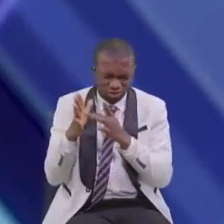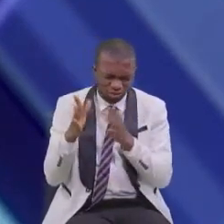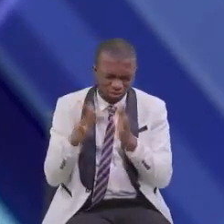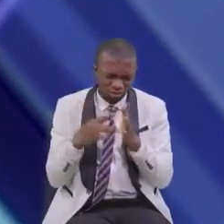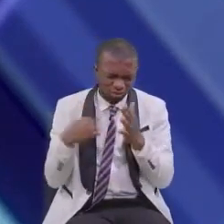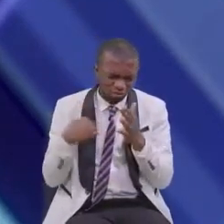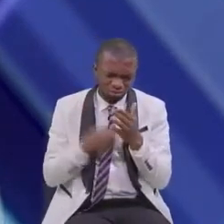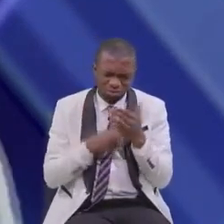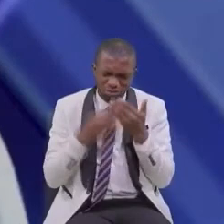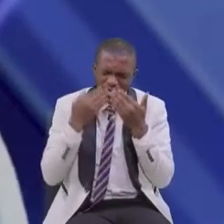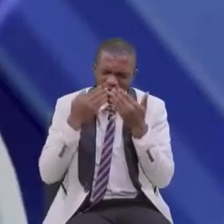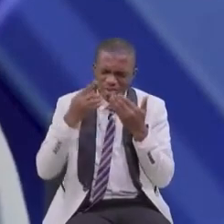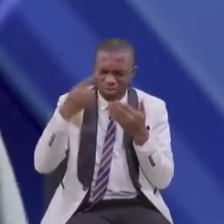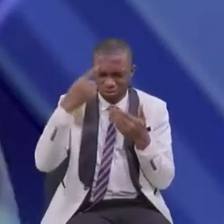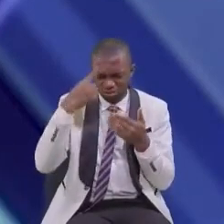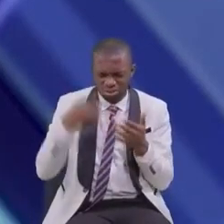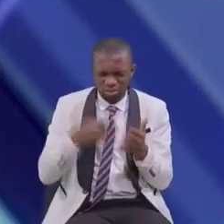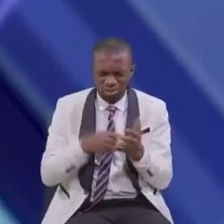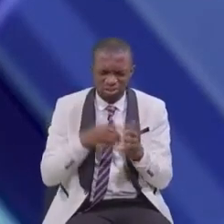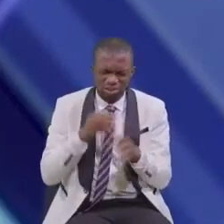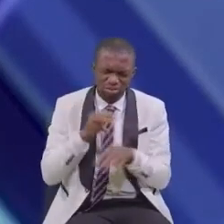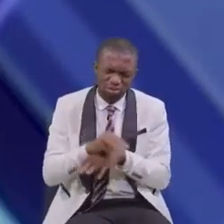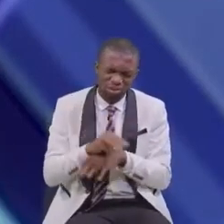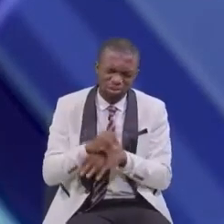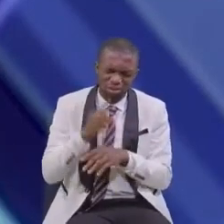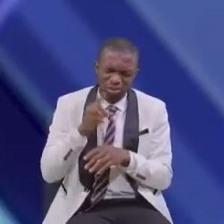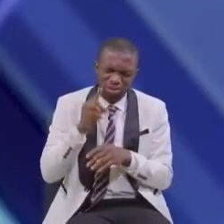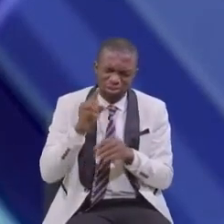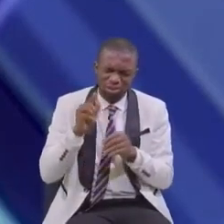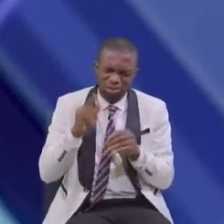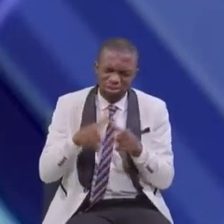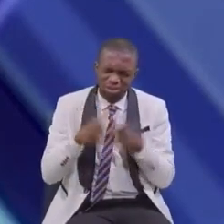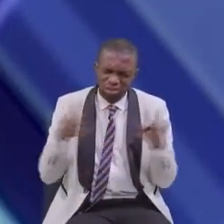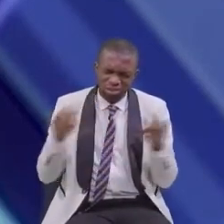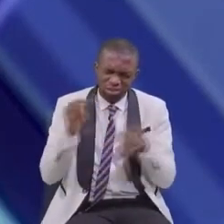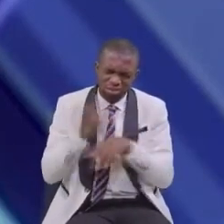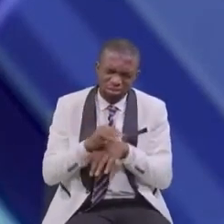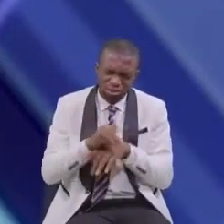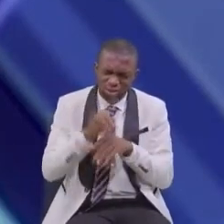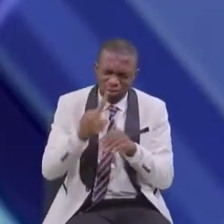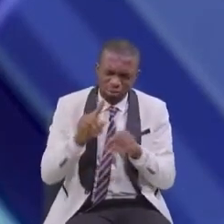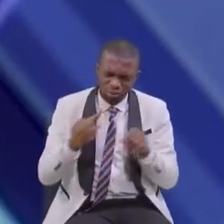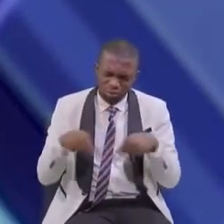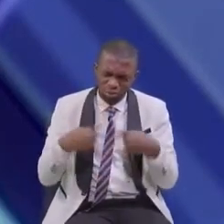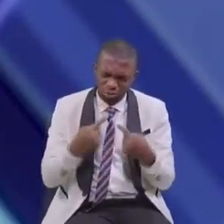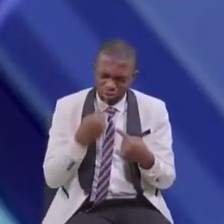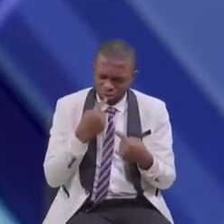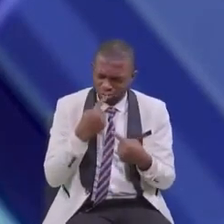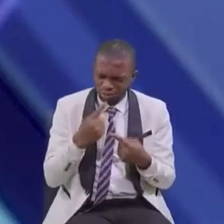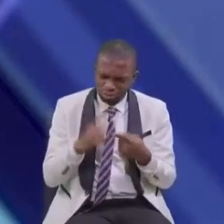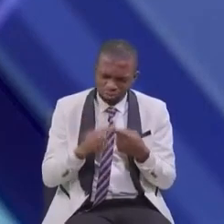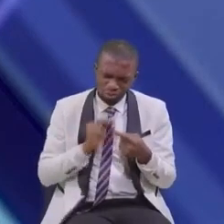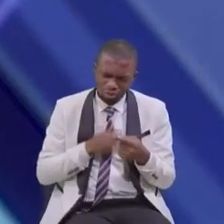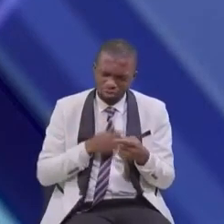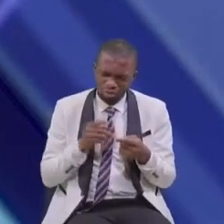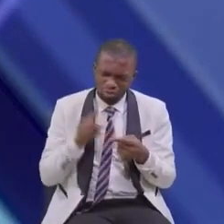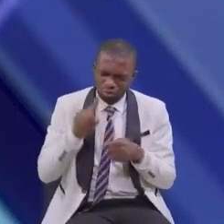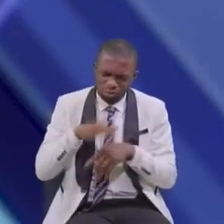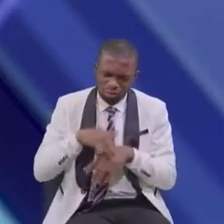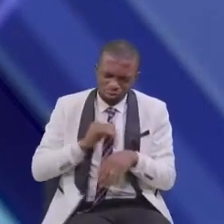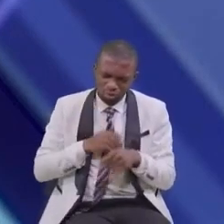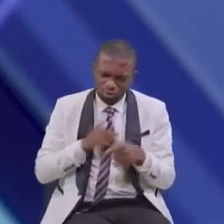thank you for this message, profound message that you have given to us, that calling us to watch over our